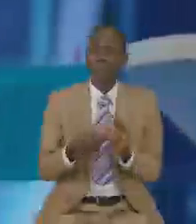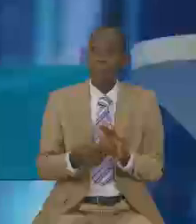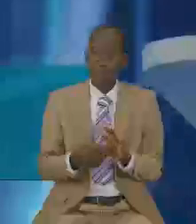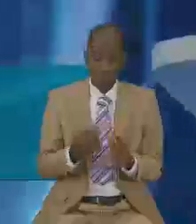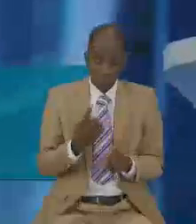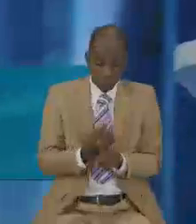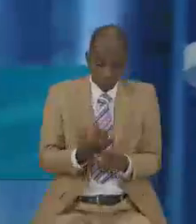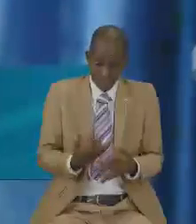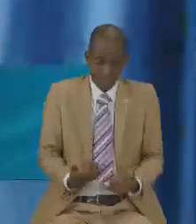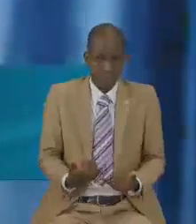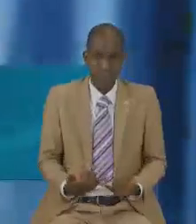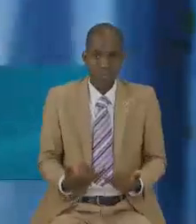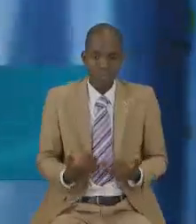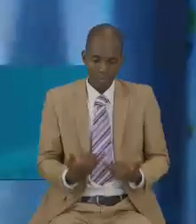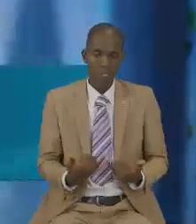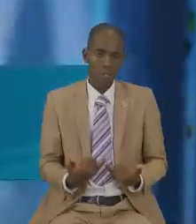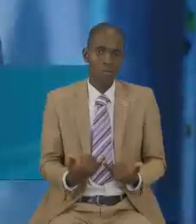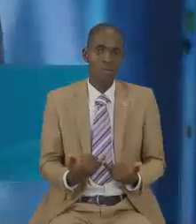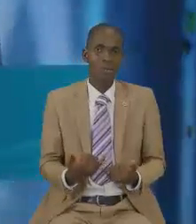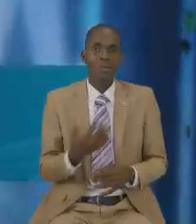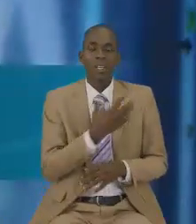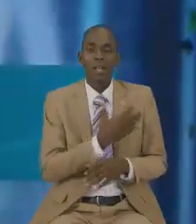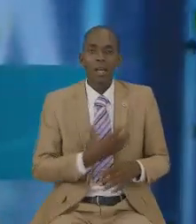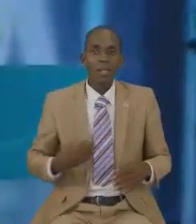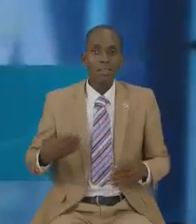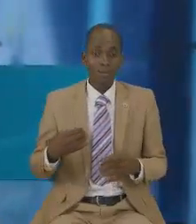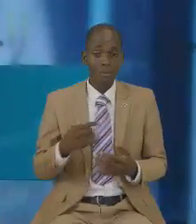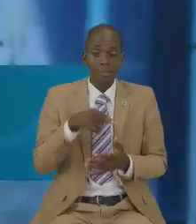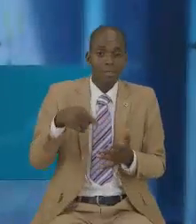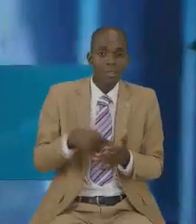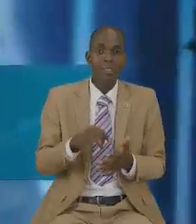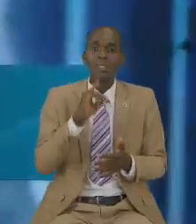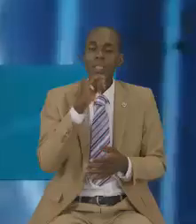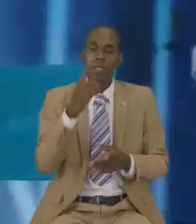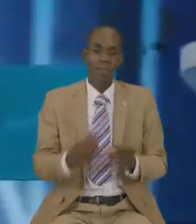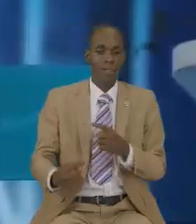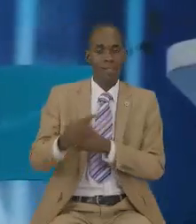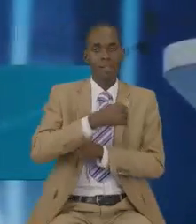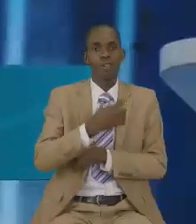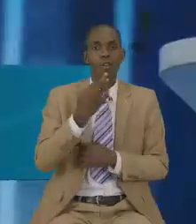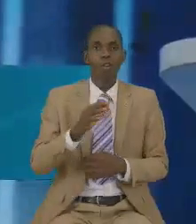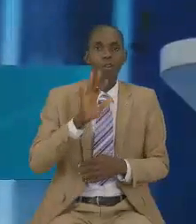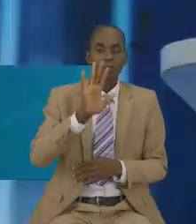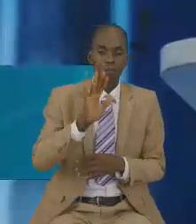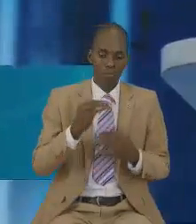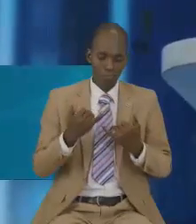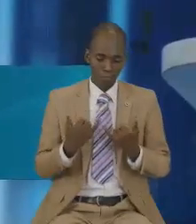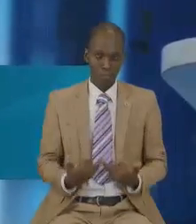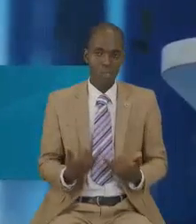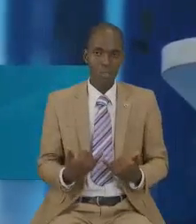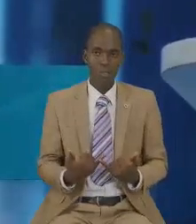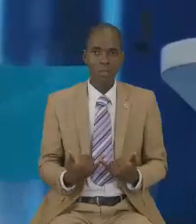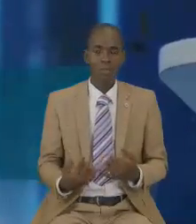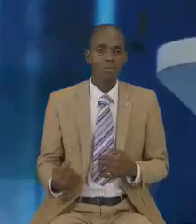right now. Present. And this is the day of a present,